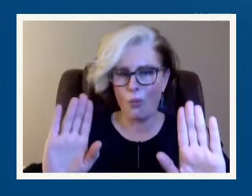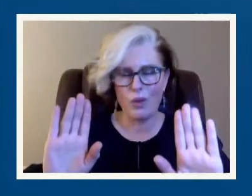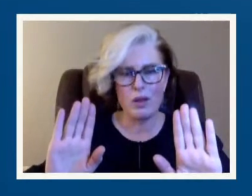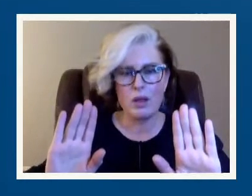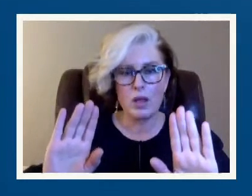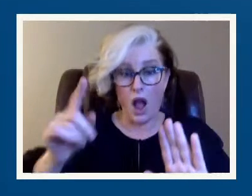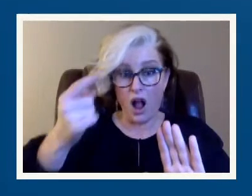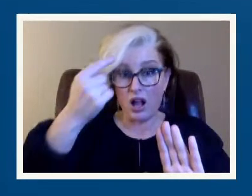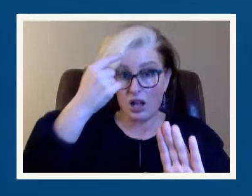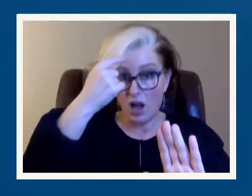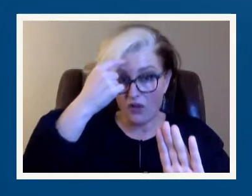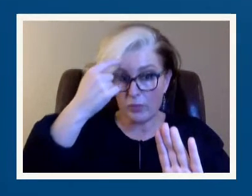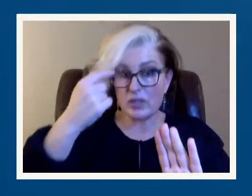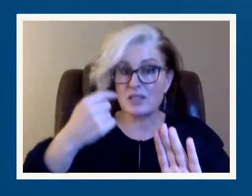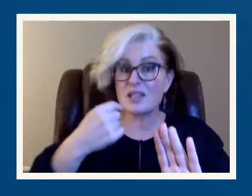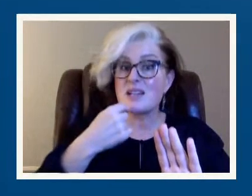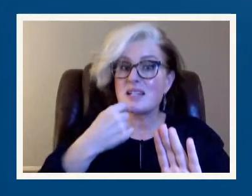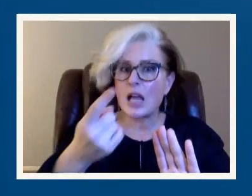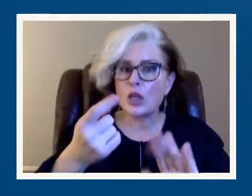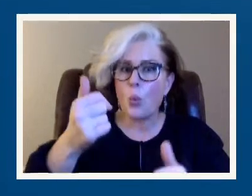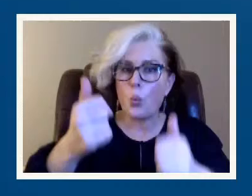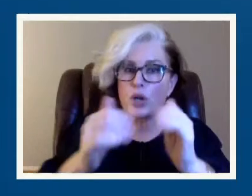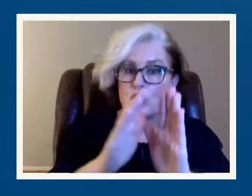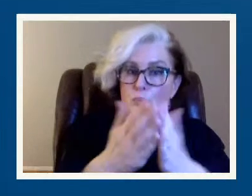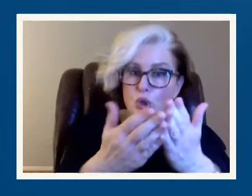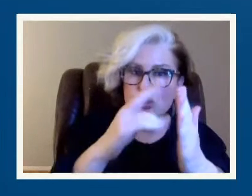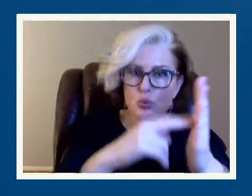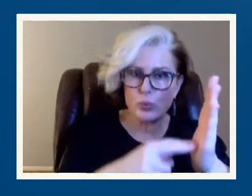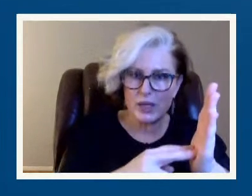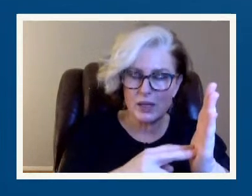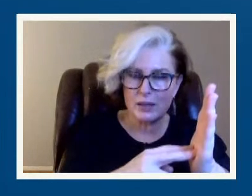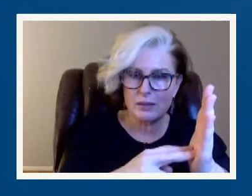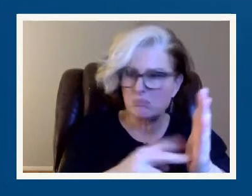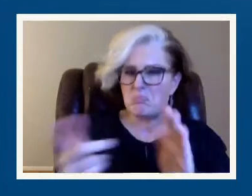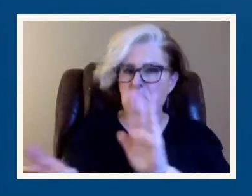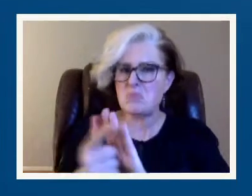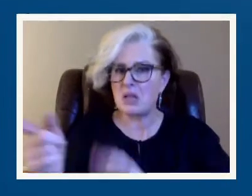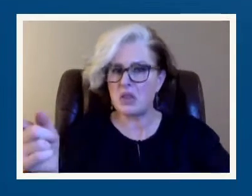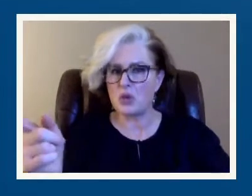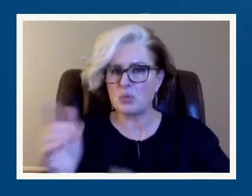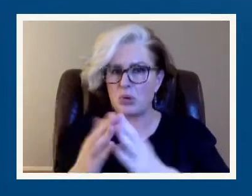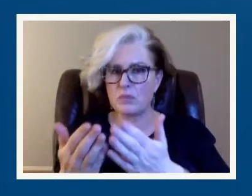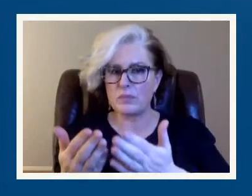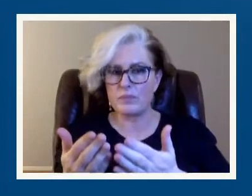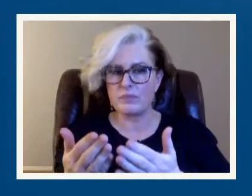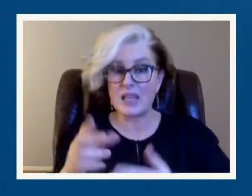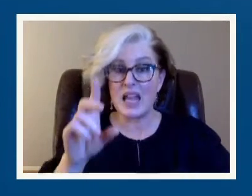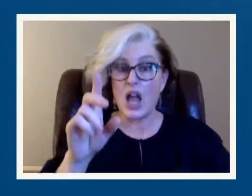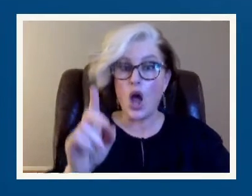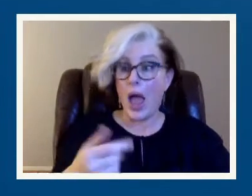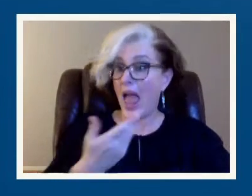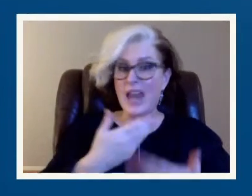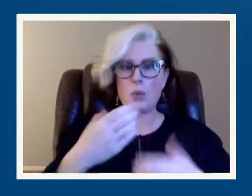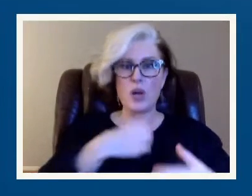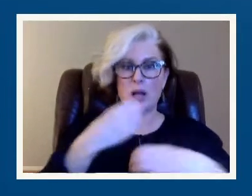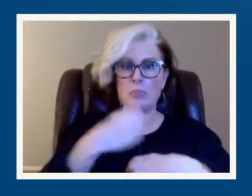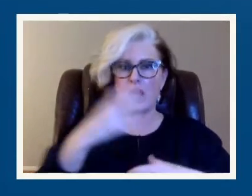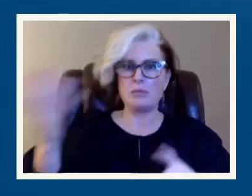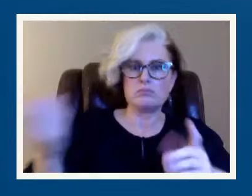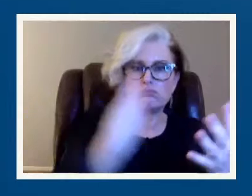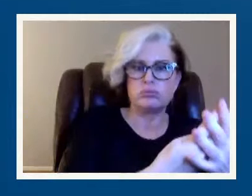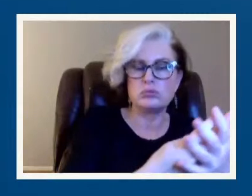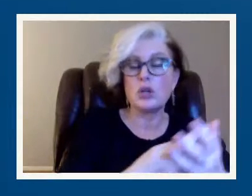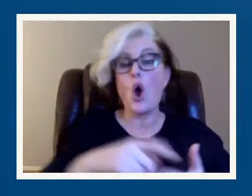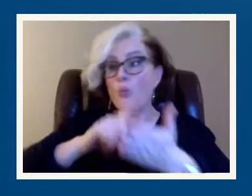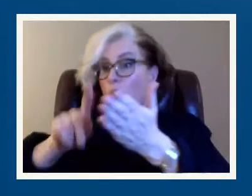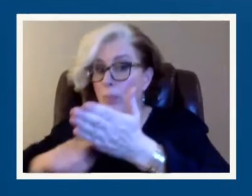Governments start telling you what books you can read and which ones you can't. Dissidents start getting locked up. Reporters start getting locked up